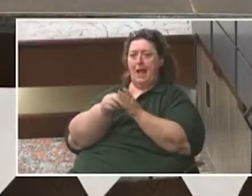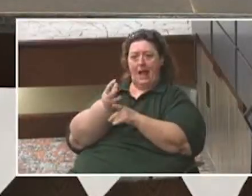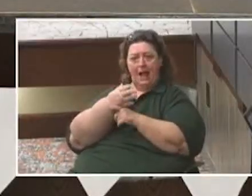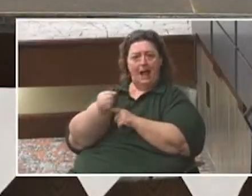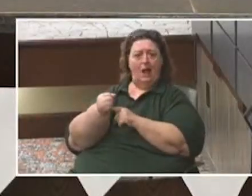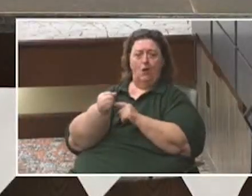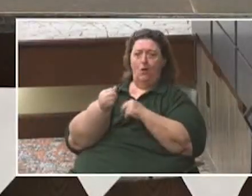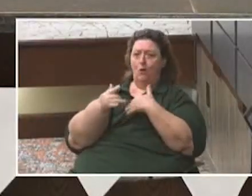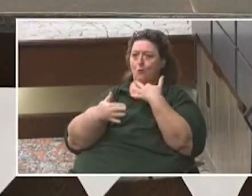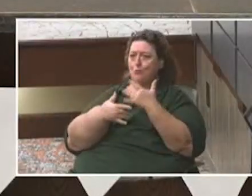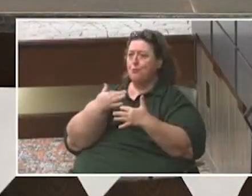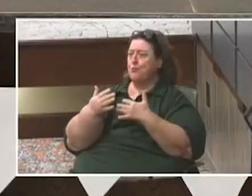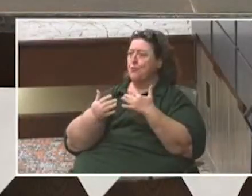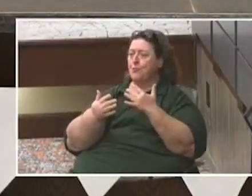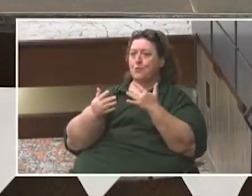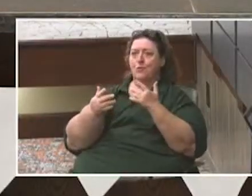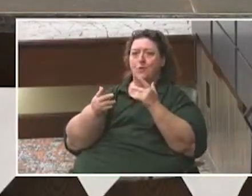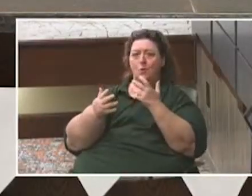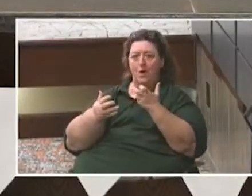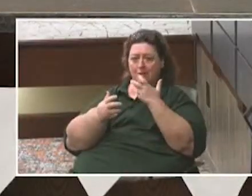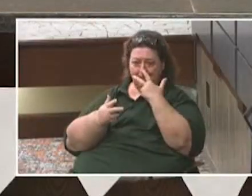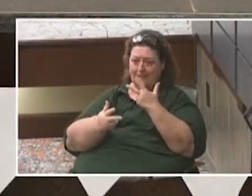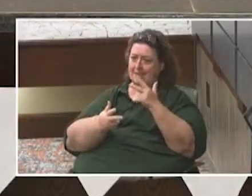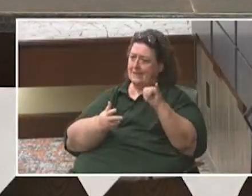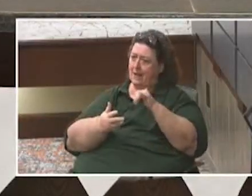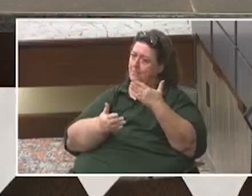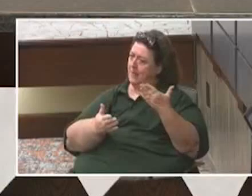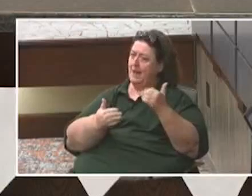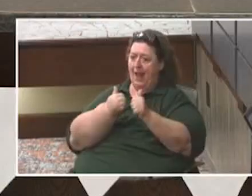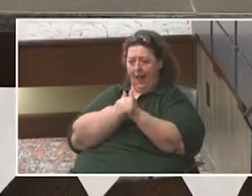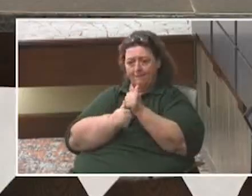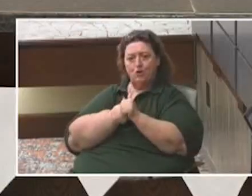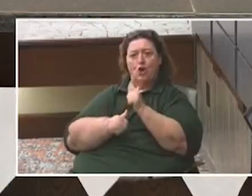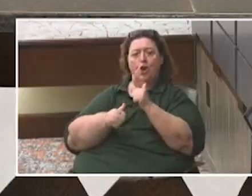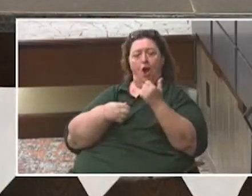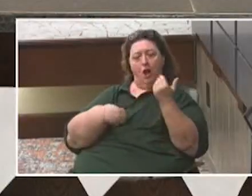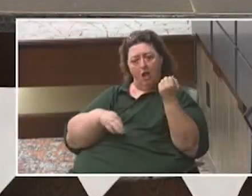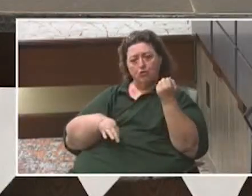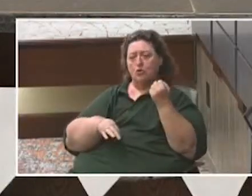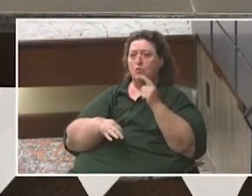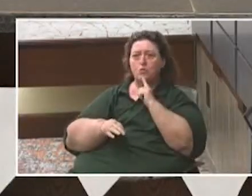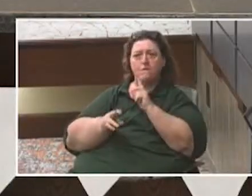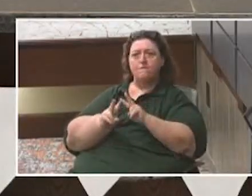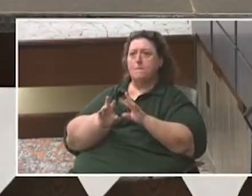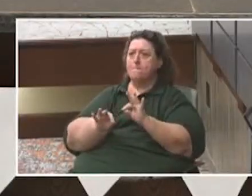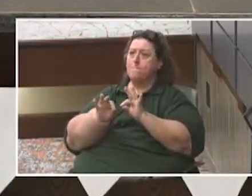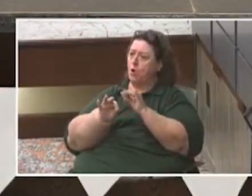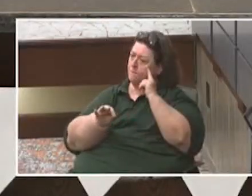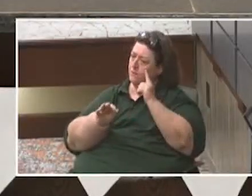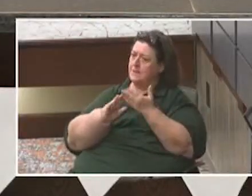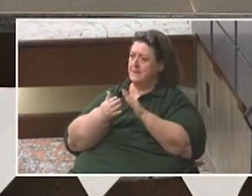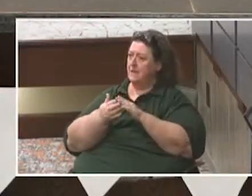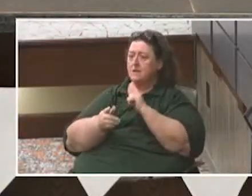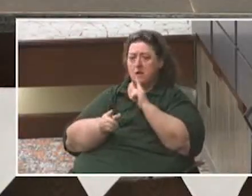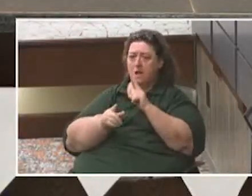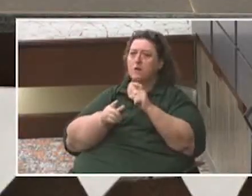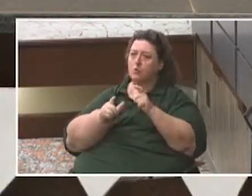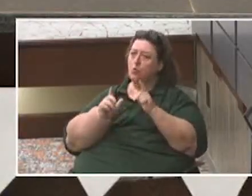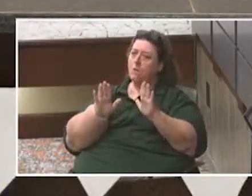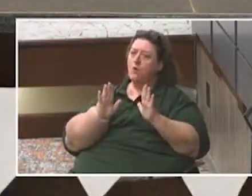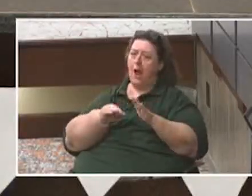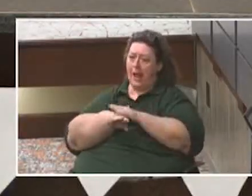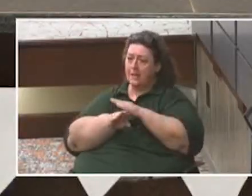rolling. And then we hope to see the same thing on these big concerts. So it's super important to the city because that's tax revenue for us and